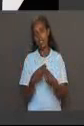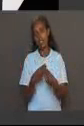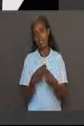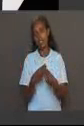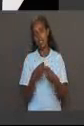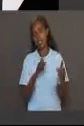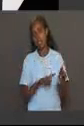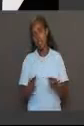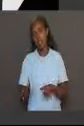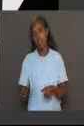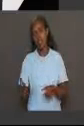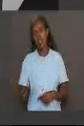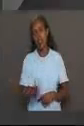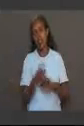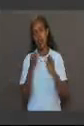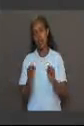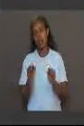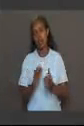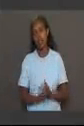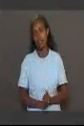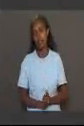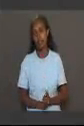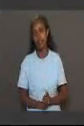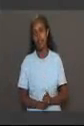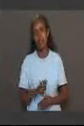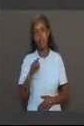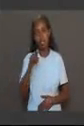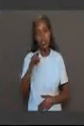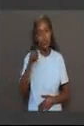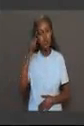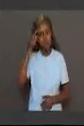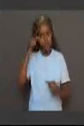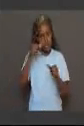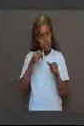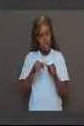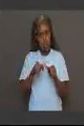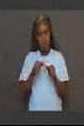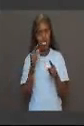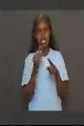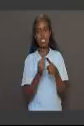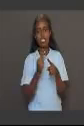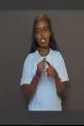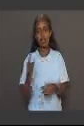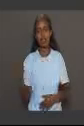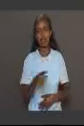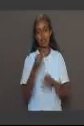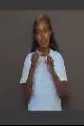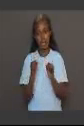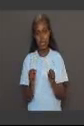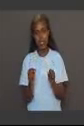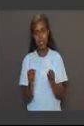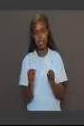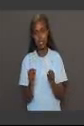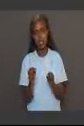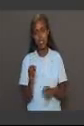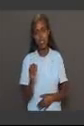as probability. You should recall the term probability